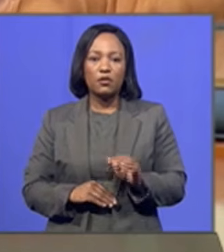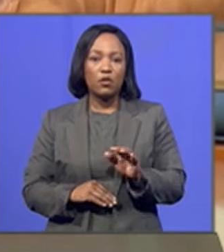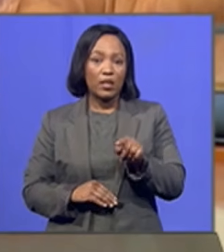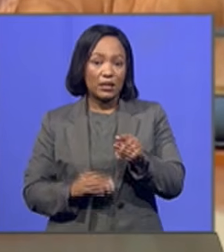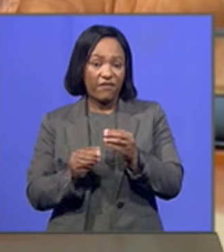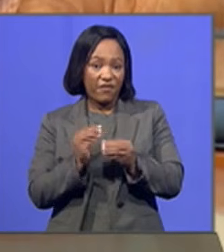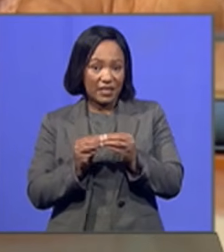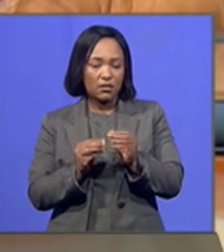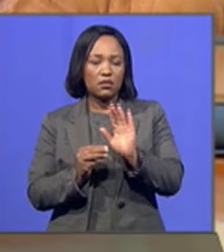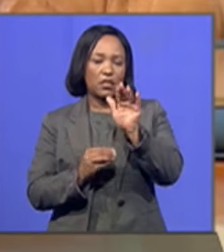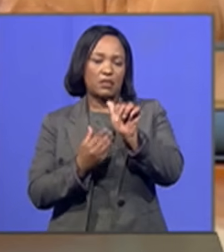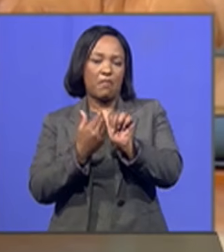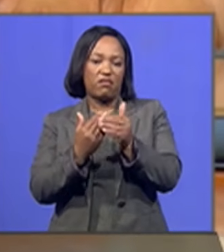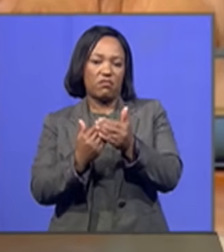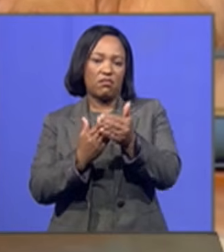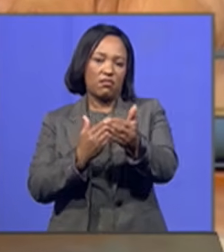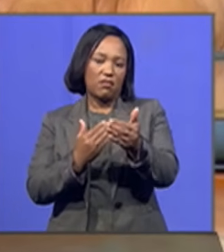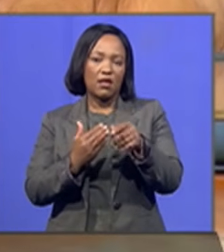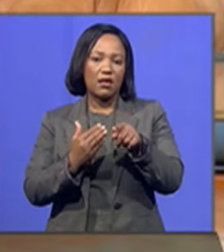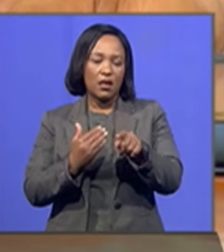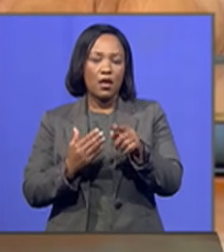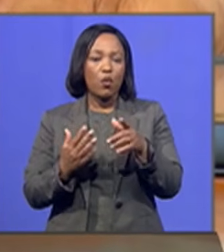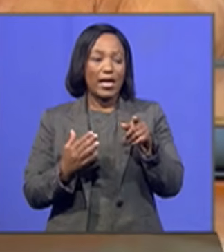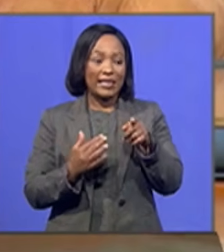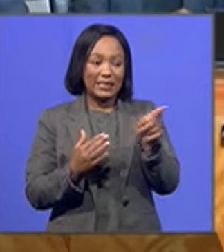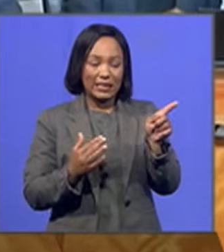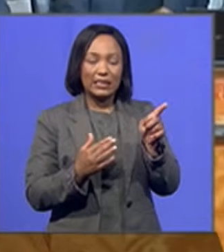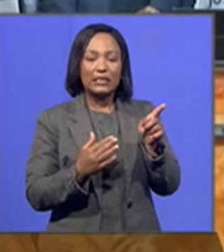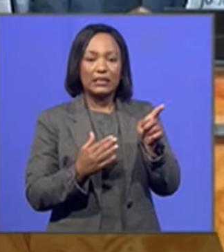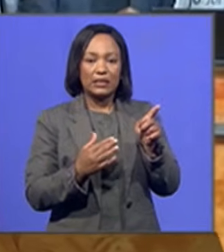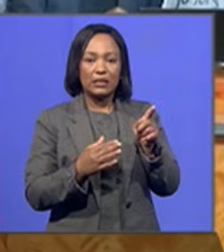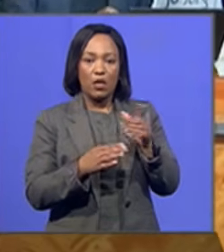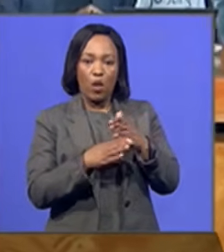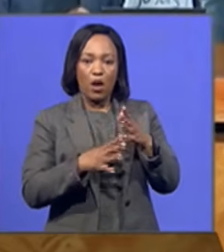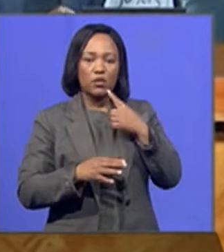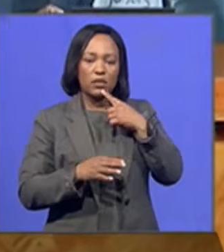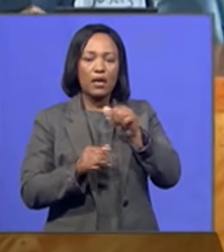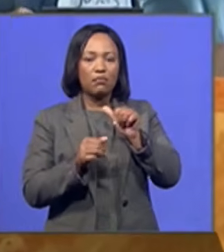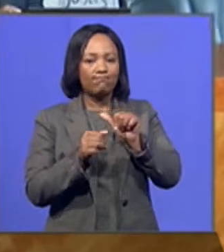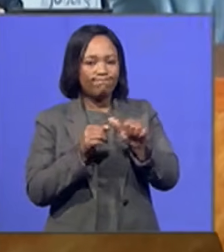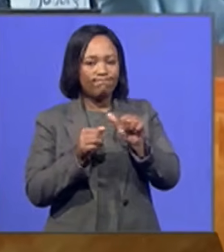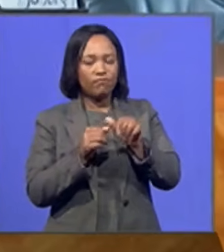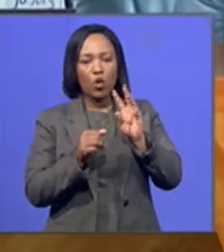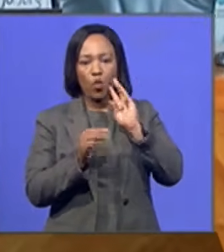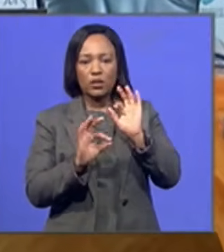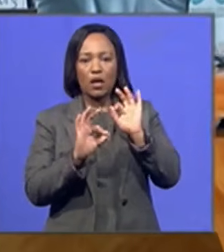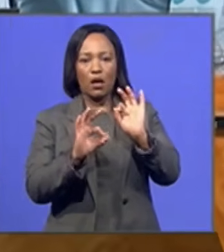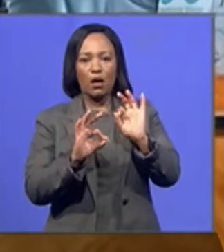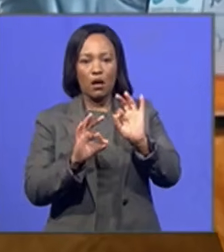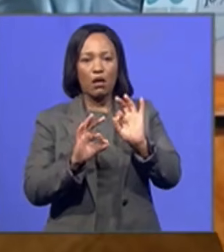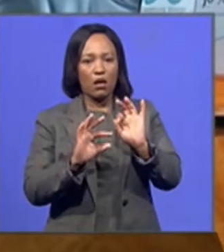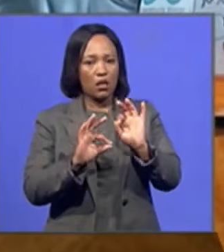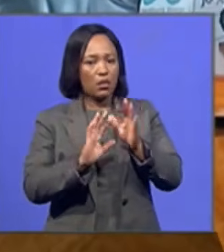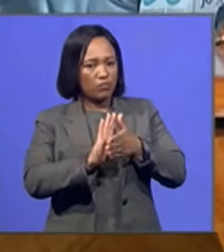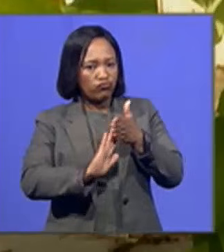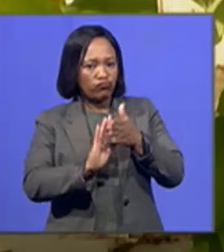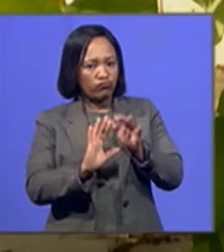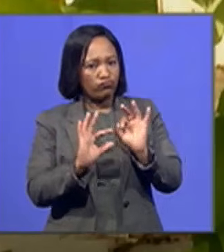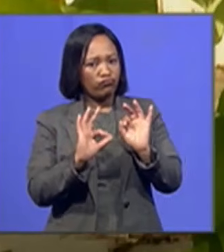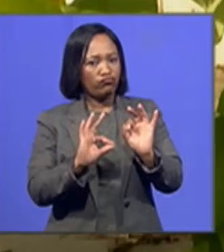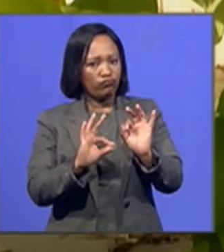tlang. Batlhankela ba re seno ke karolo ya maiteko a go tokafatsa tlamelo ya metsi ka seelo se a tlhokegang ka